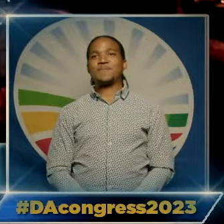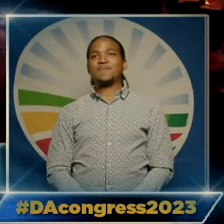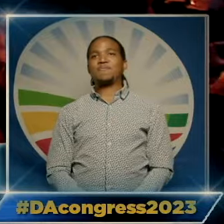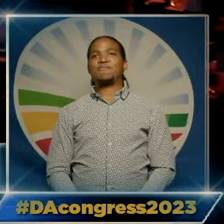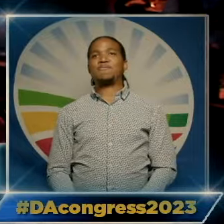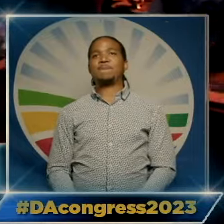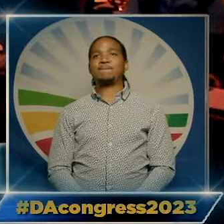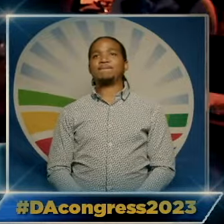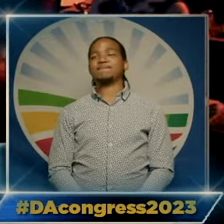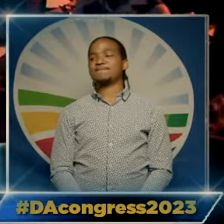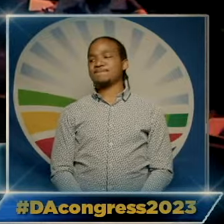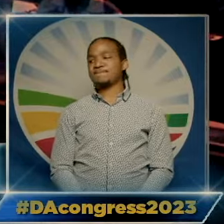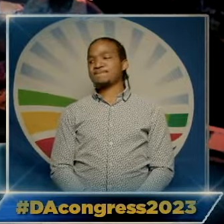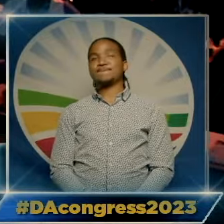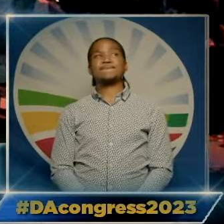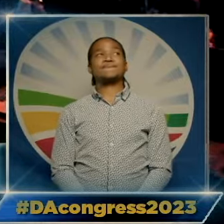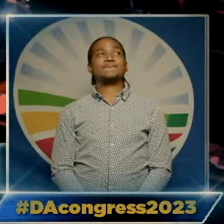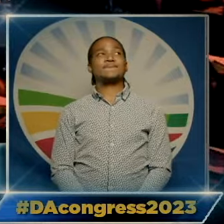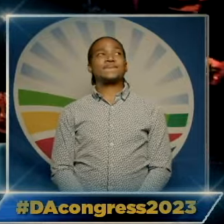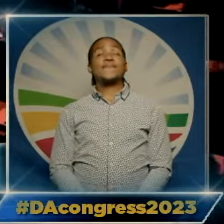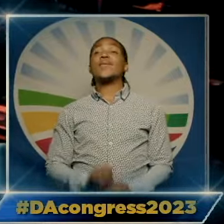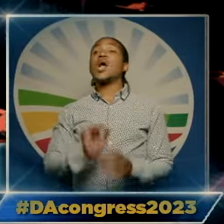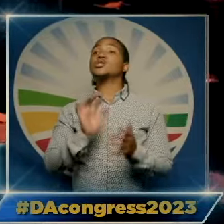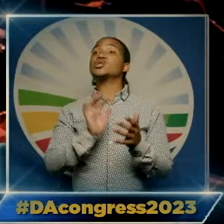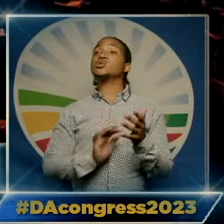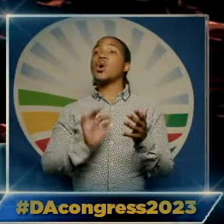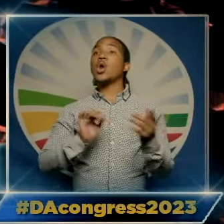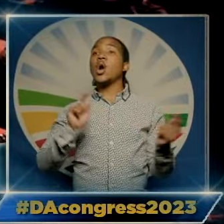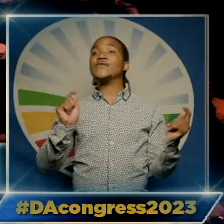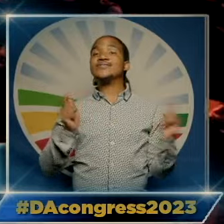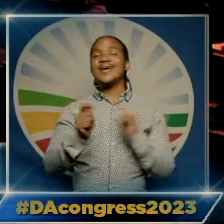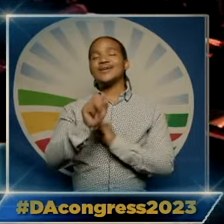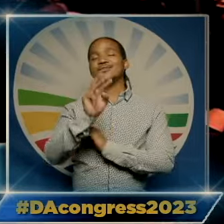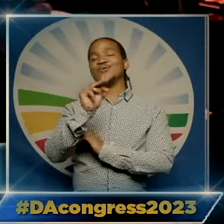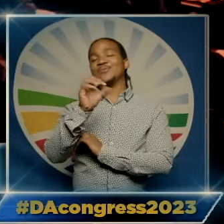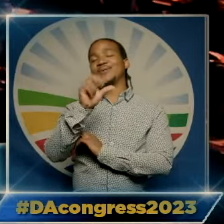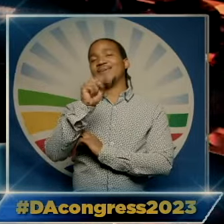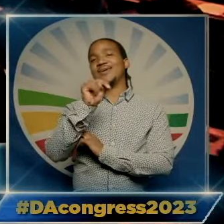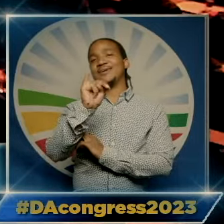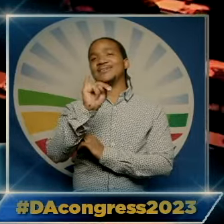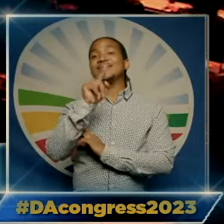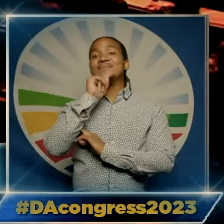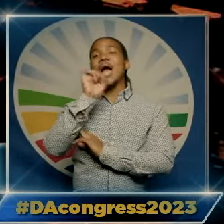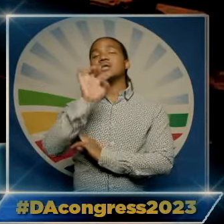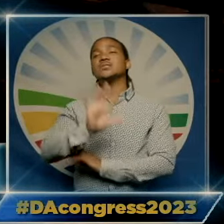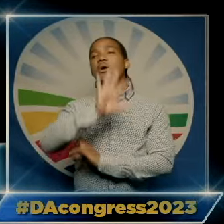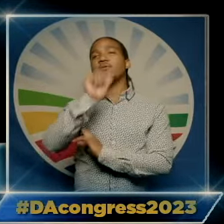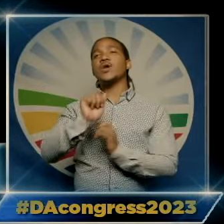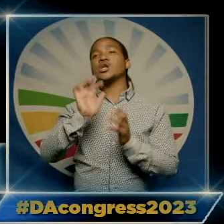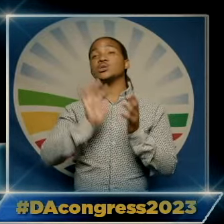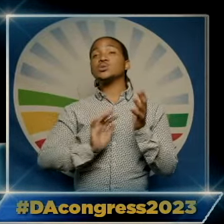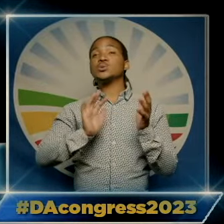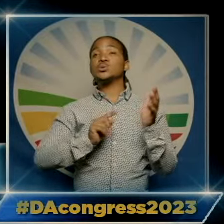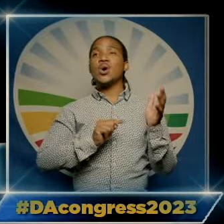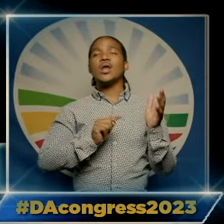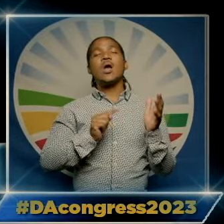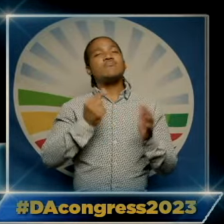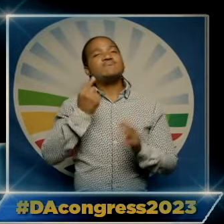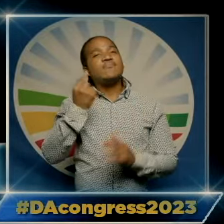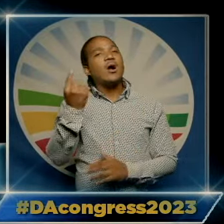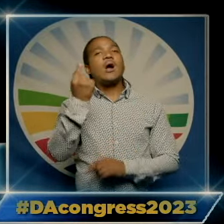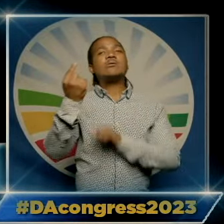The inspiring story of change in Umgeni can be the South African story. And only the DA